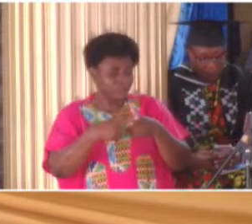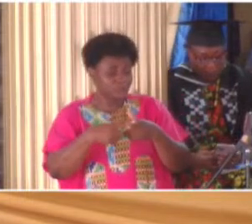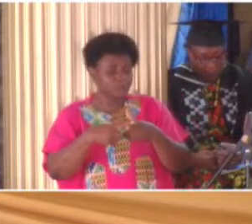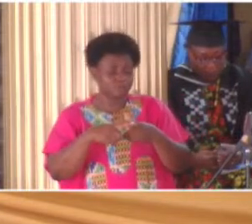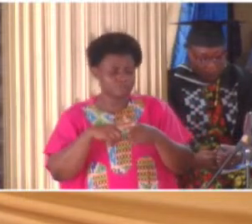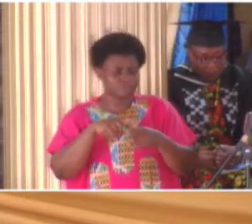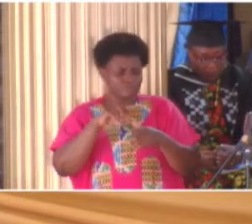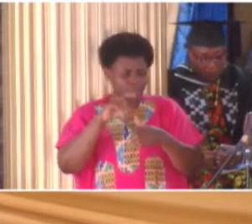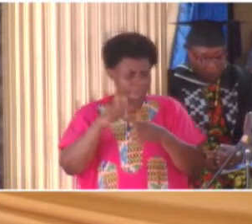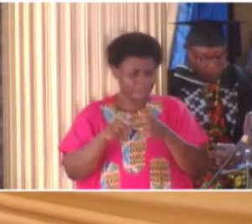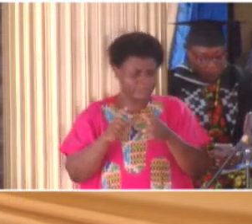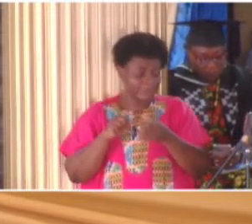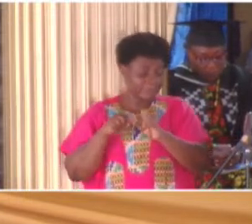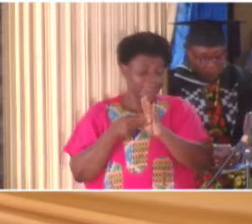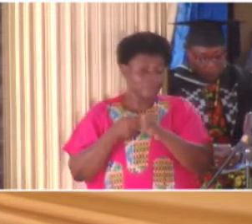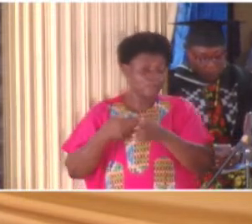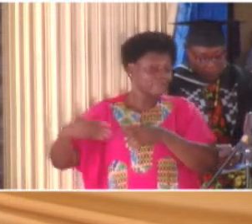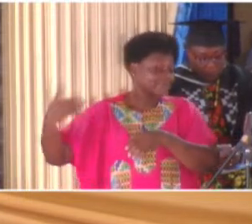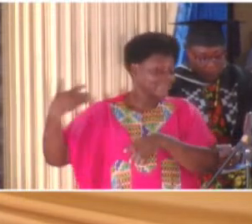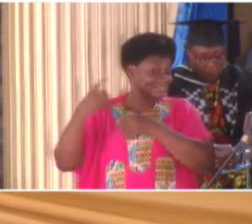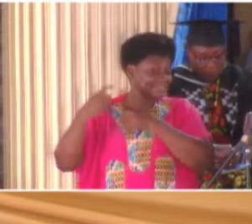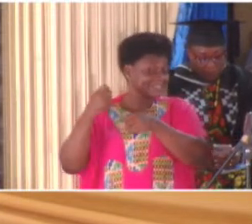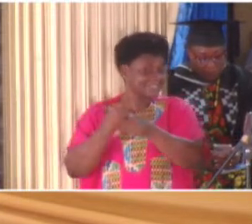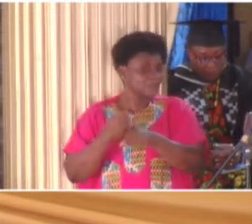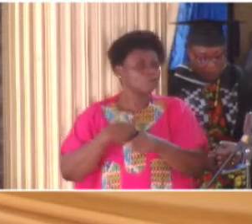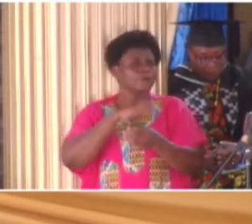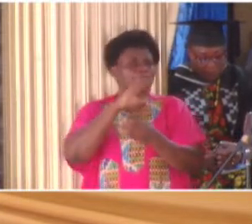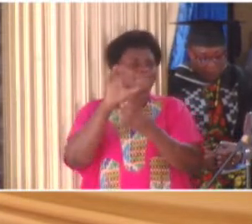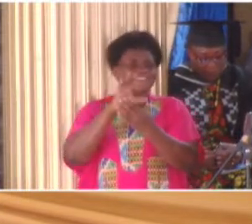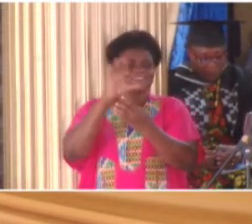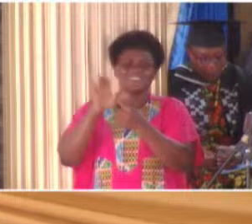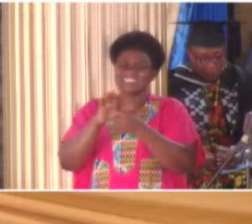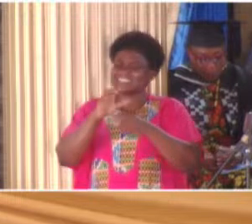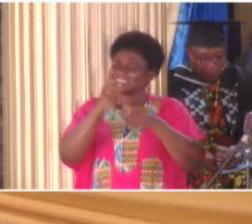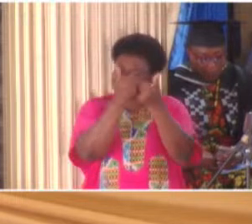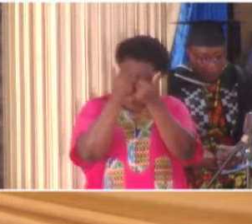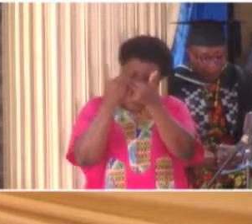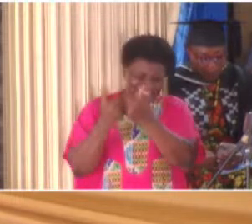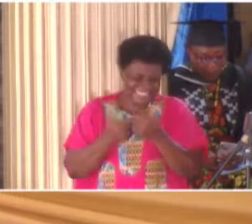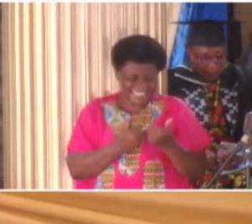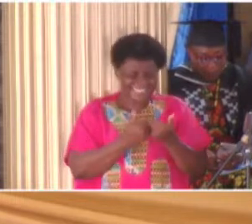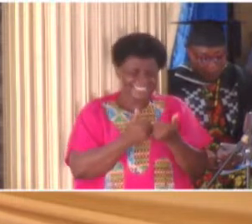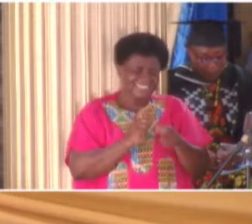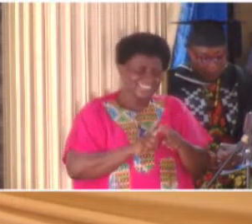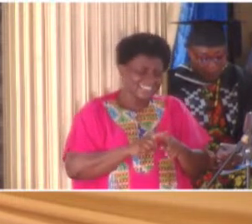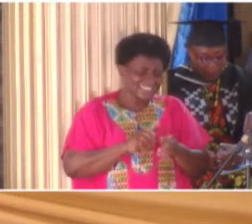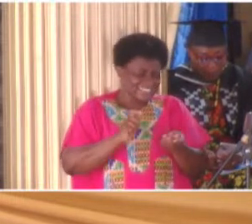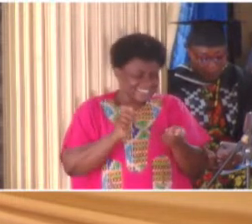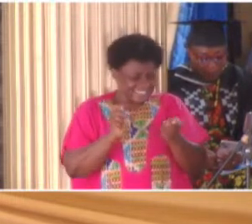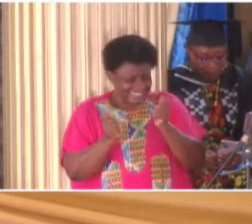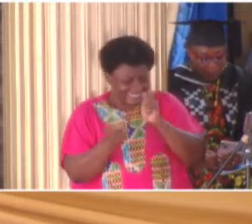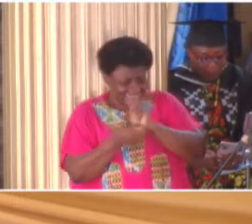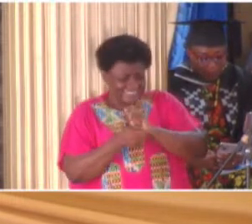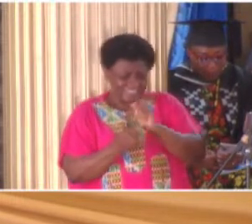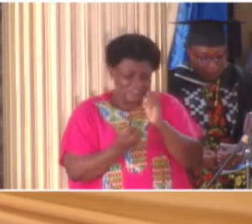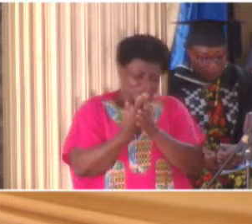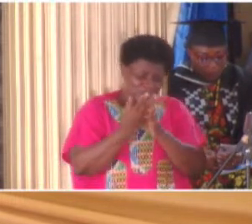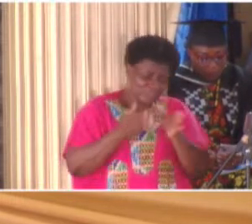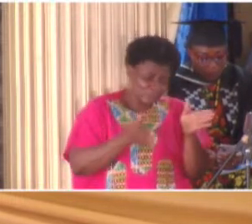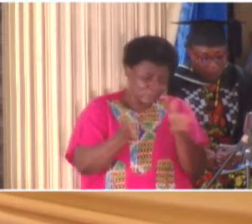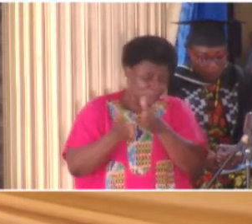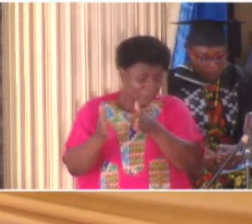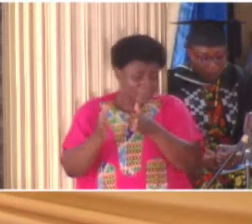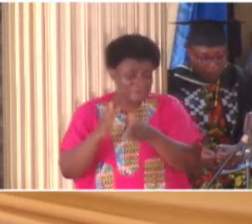begins. Over the years, we have faced challenges, adapted, and grown in ways we never